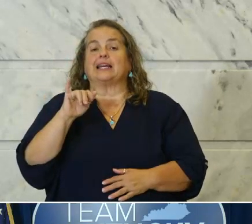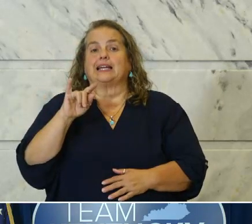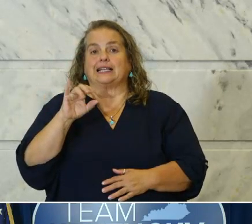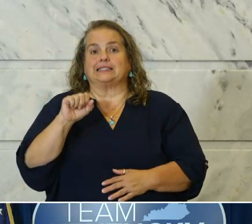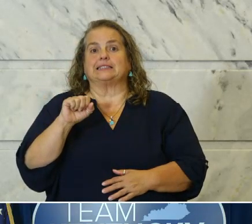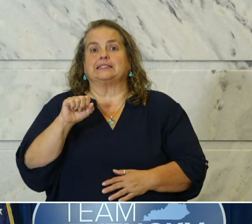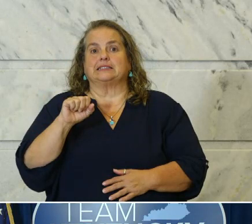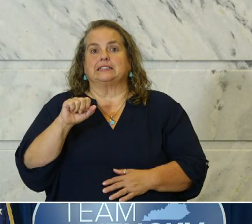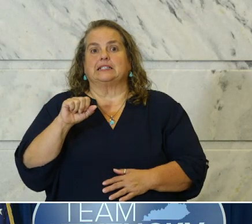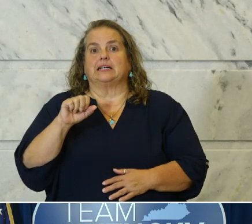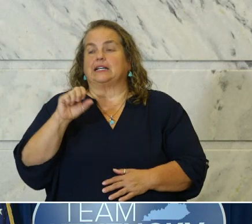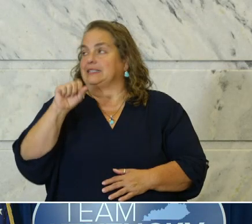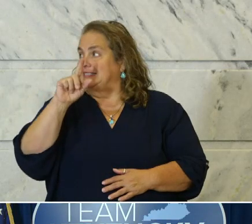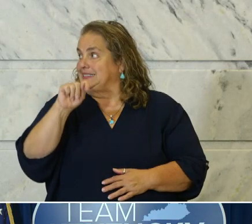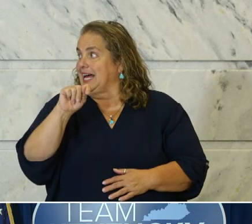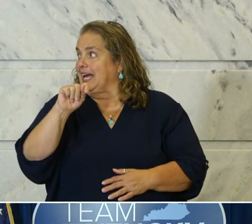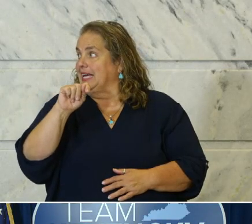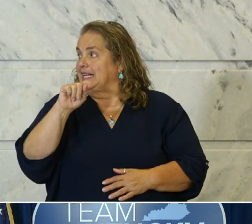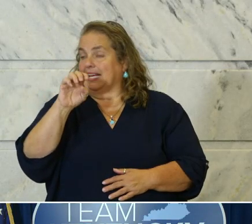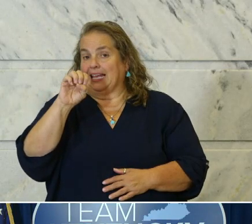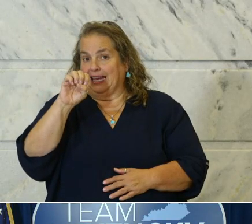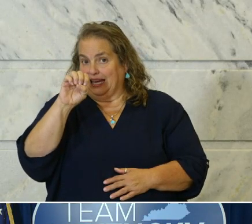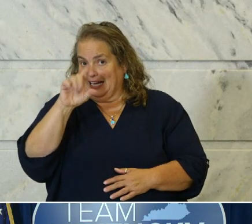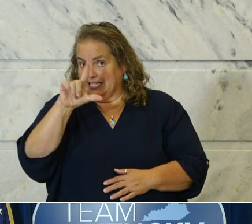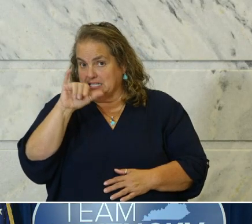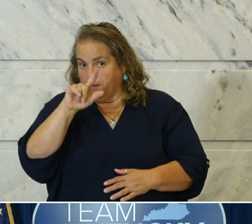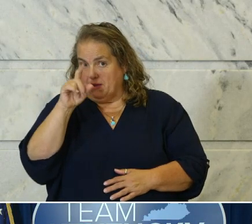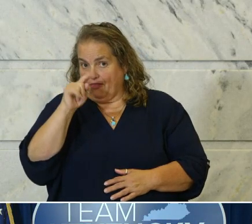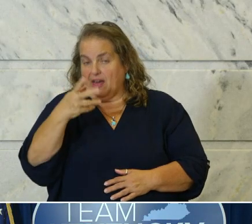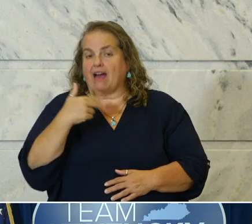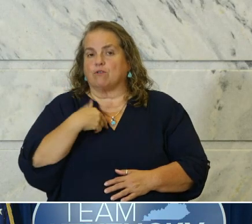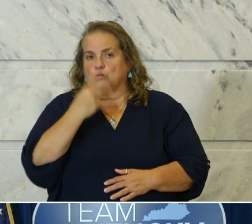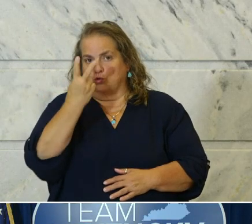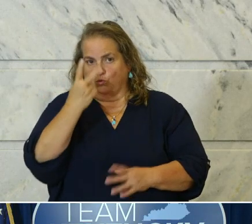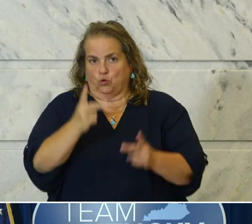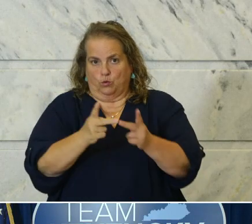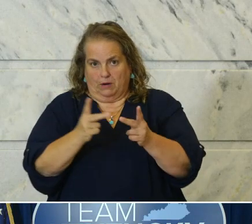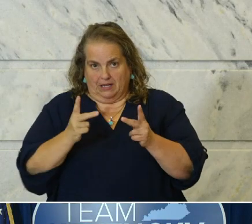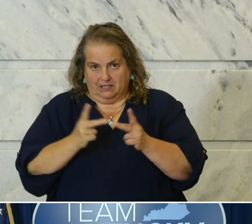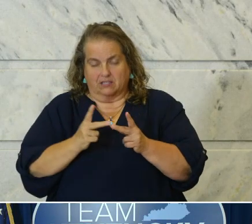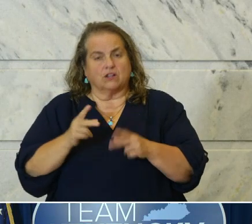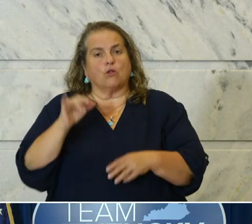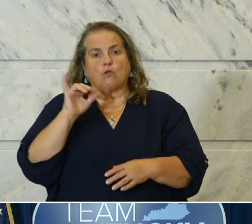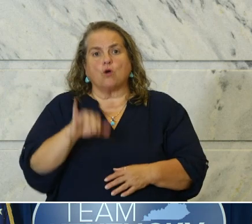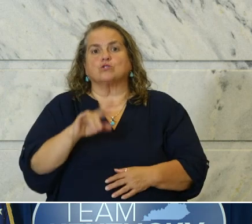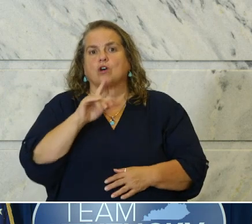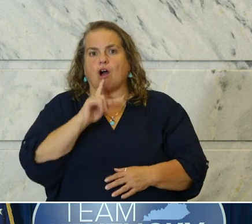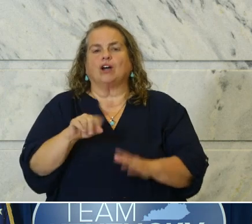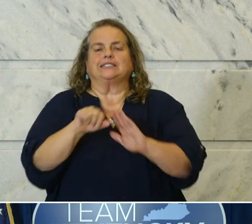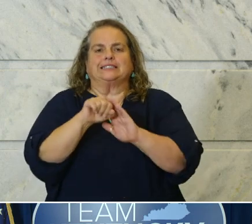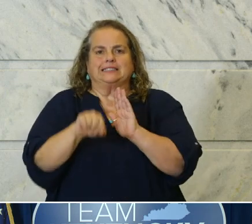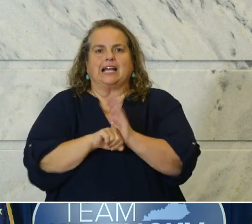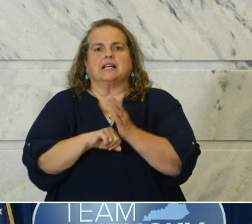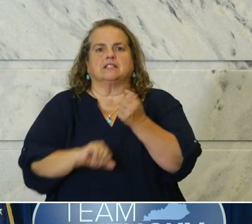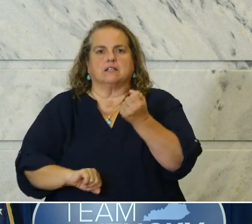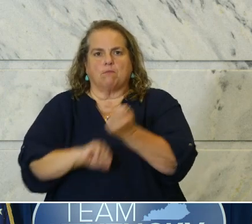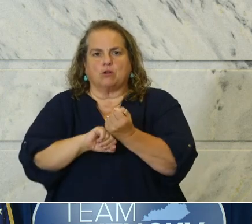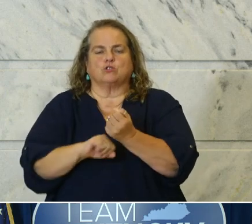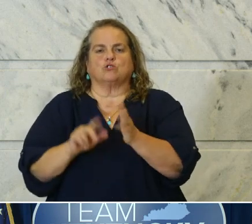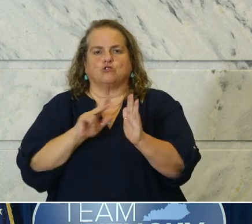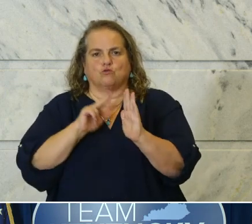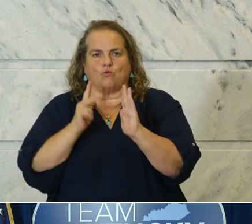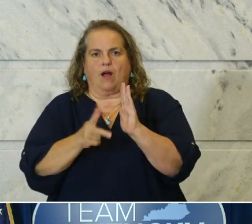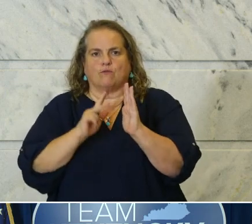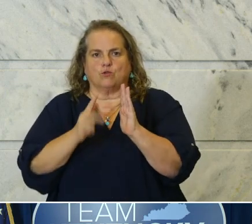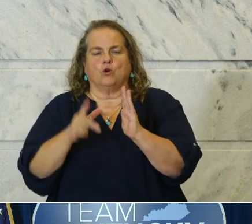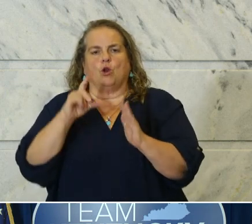St. E's St. Elizabeth has 2 locations. Those are just state-sponsored drive-through locations. There's a